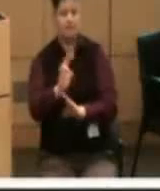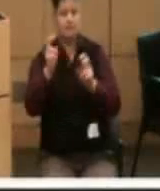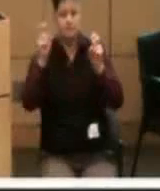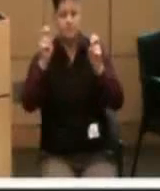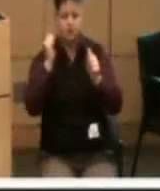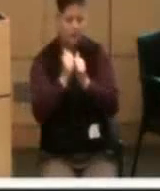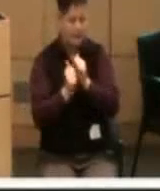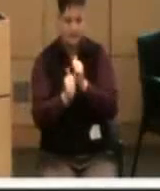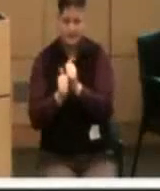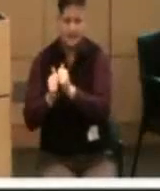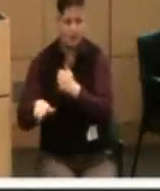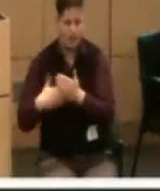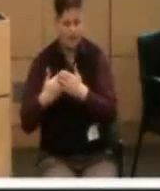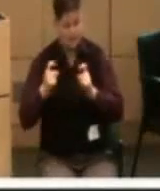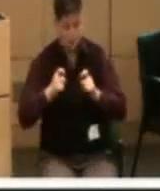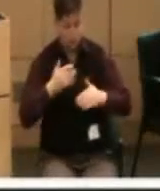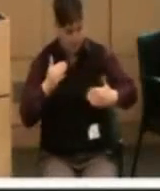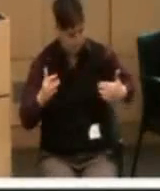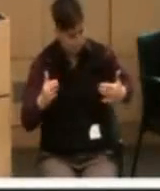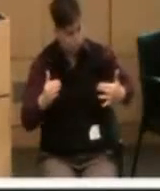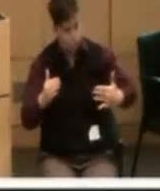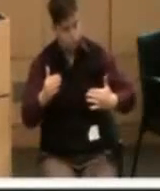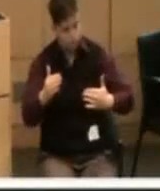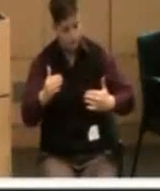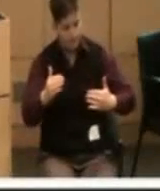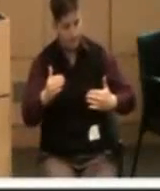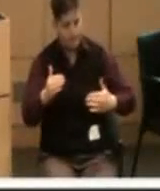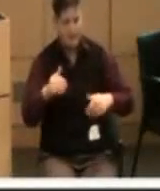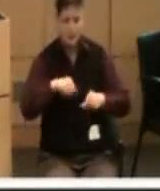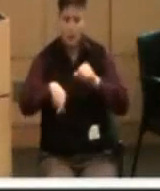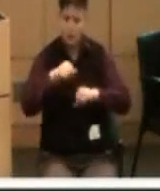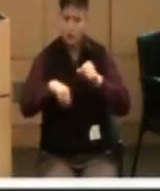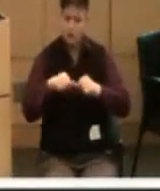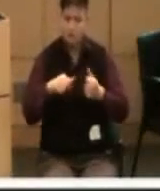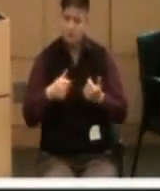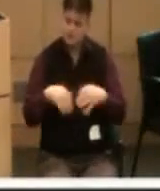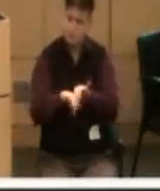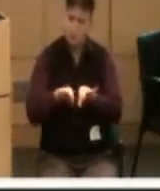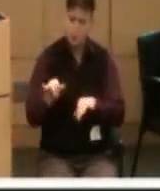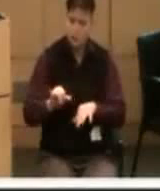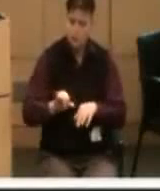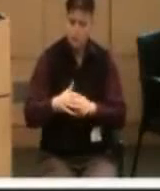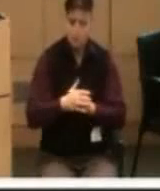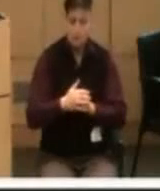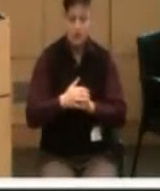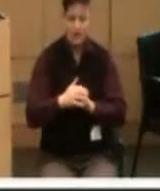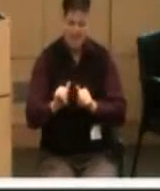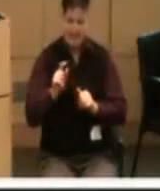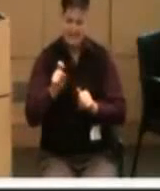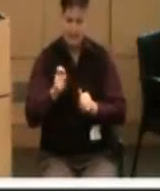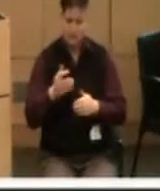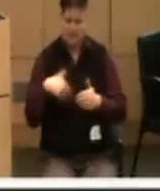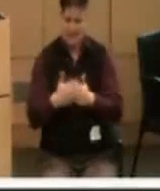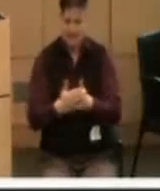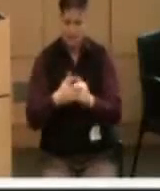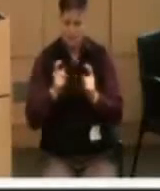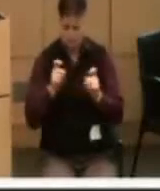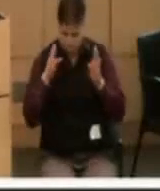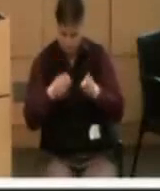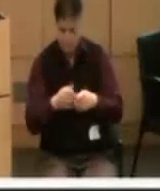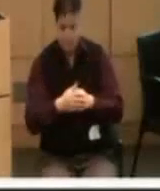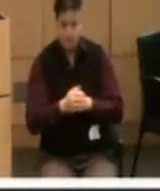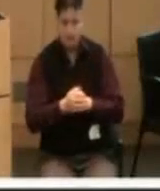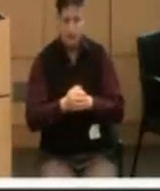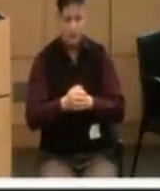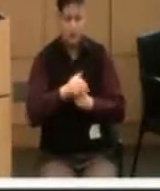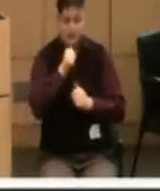So she's on her way, but you know, socially is a good thing too. And that's what's gonna happen. And she doesn't hear at